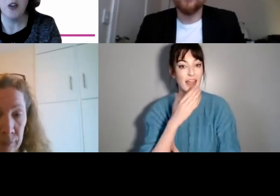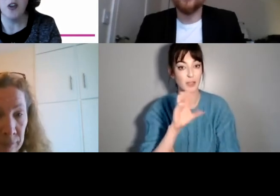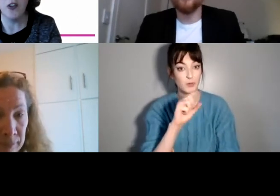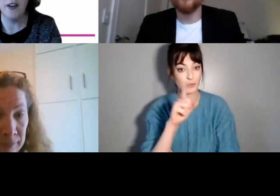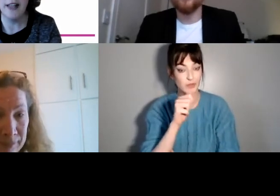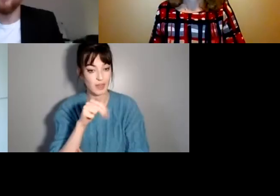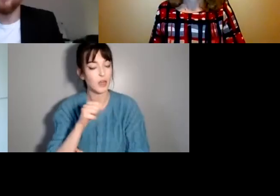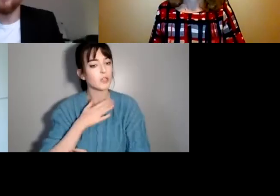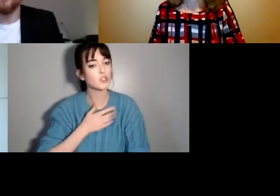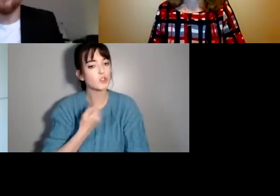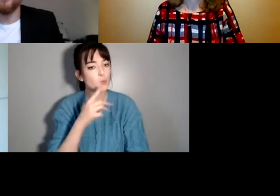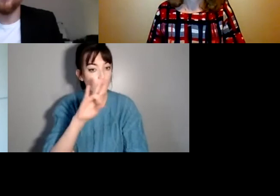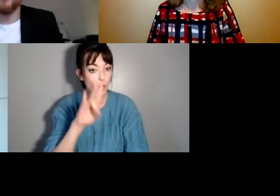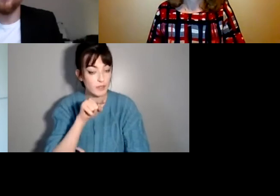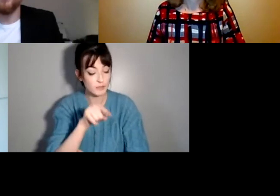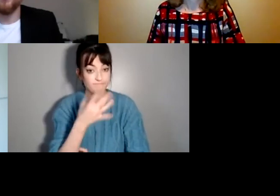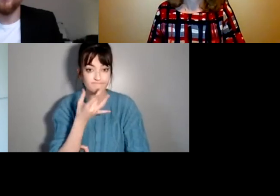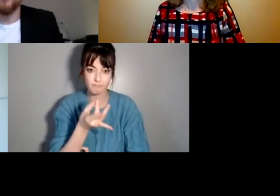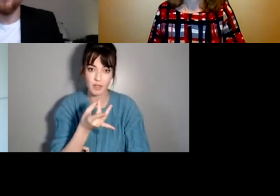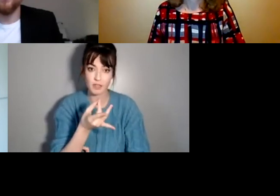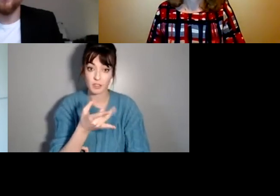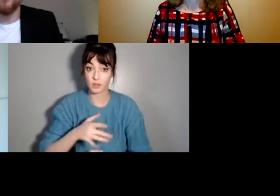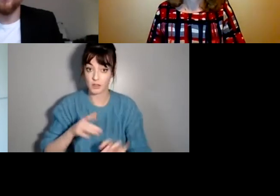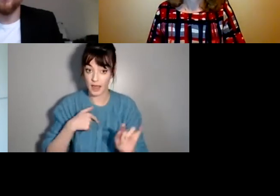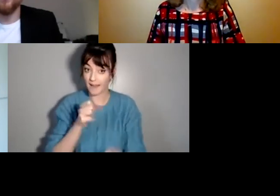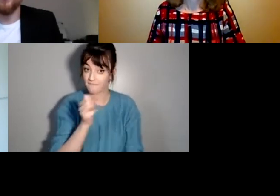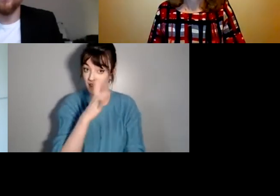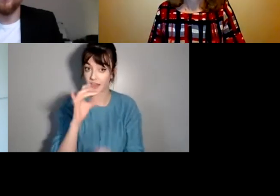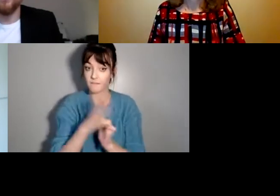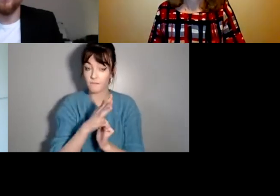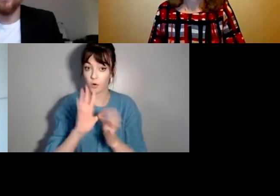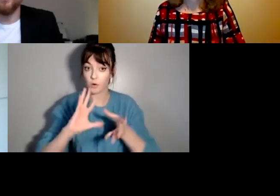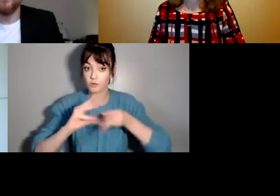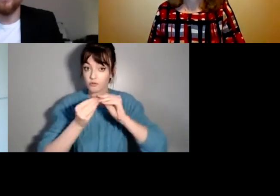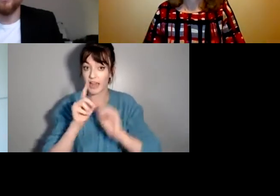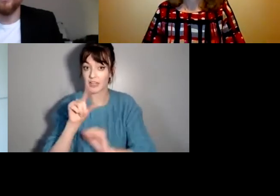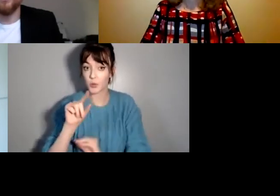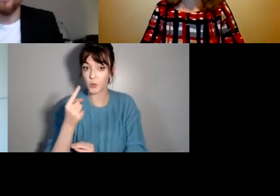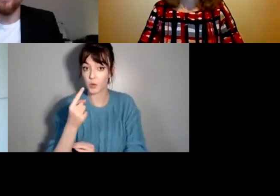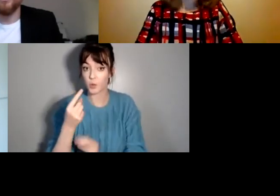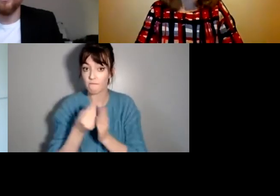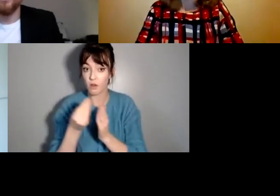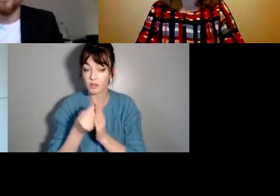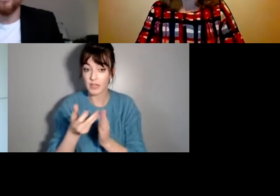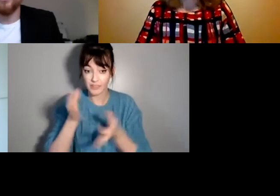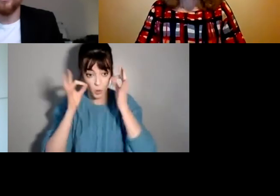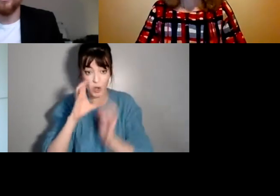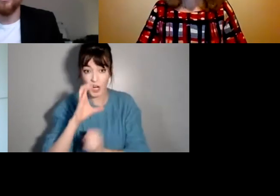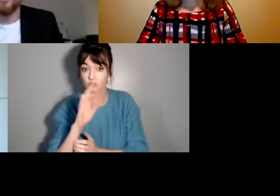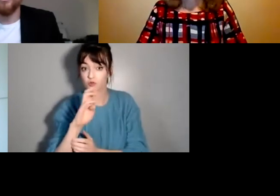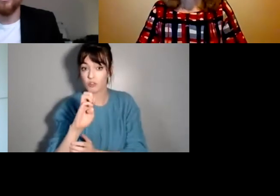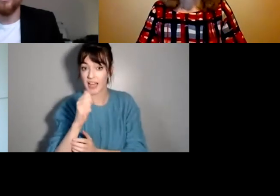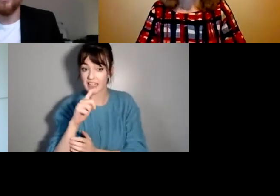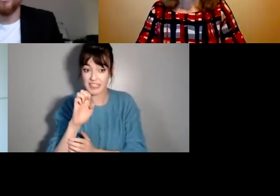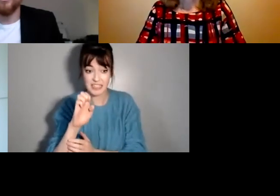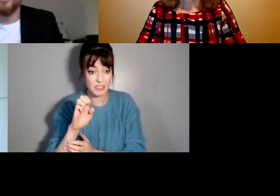whether there's a link for the Create 2021 fund. If they Google it, will they find it? Do you